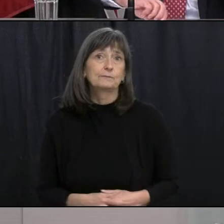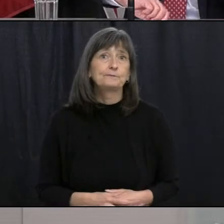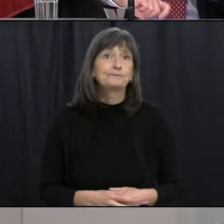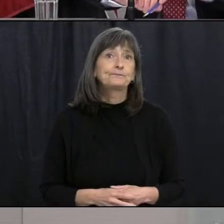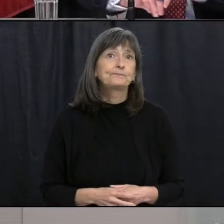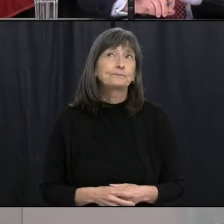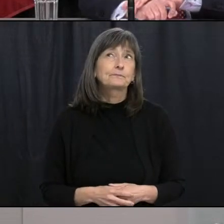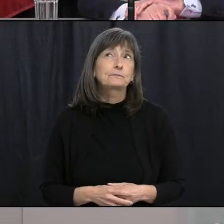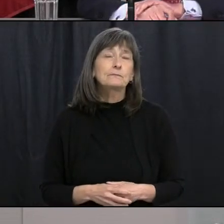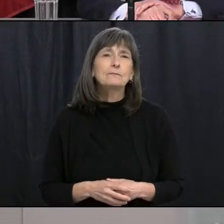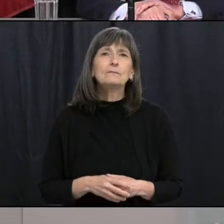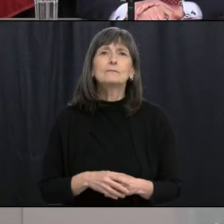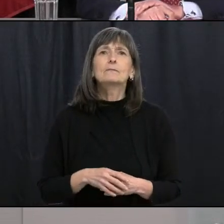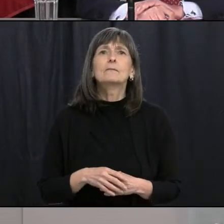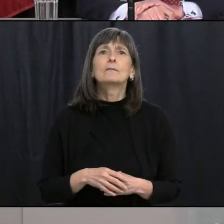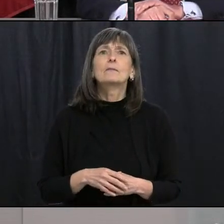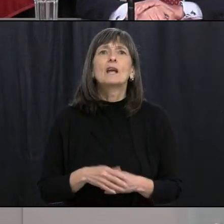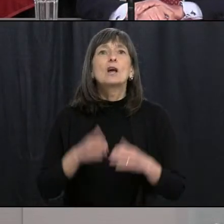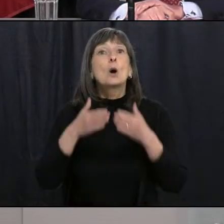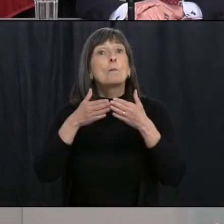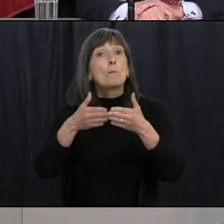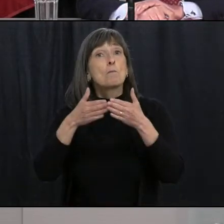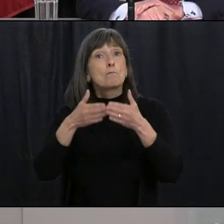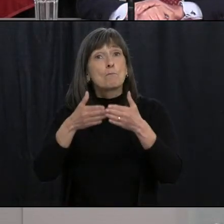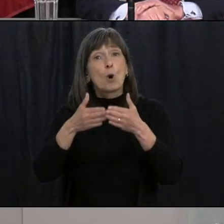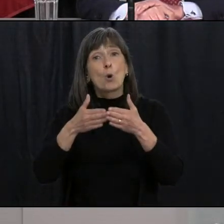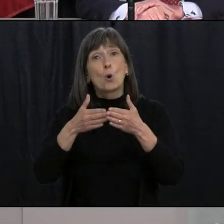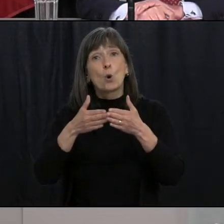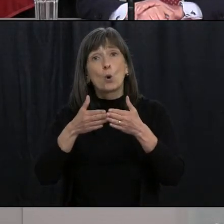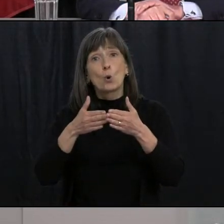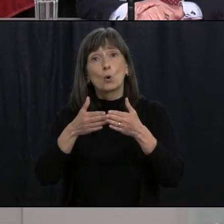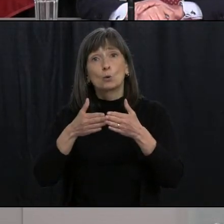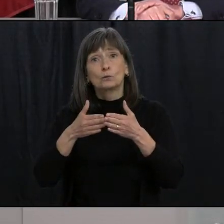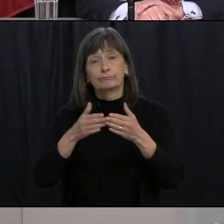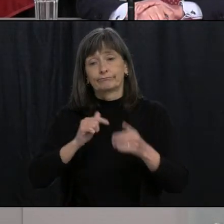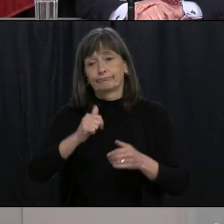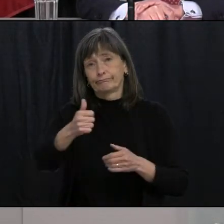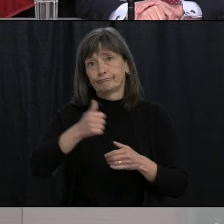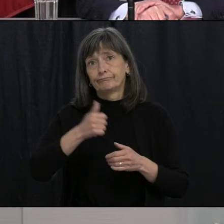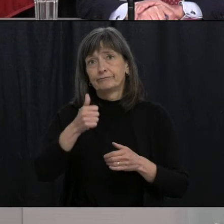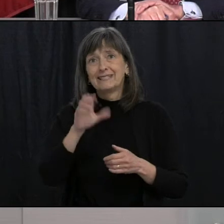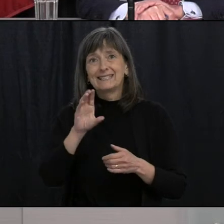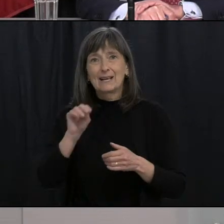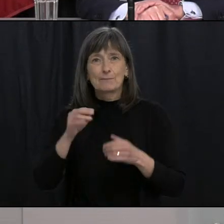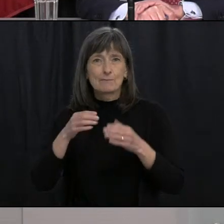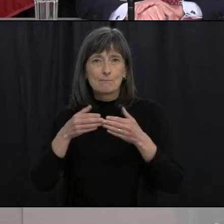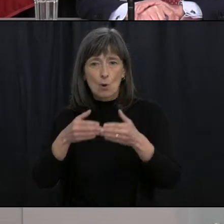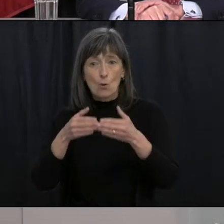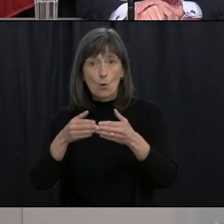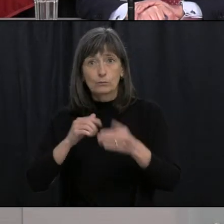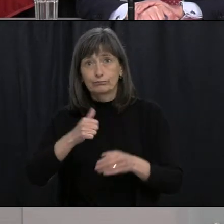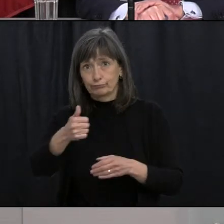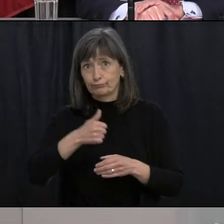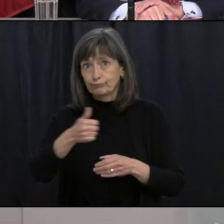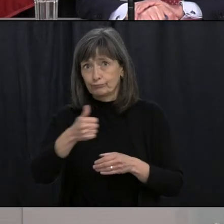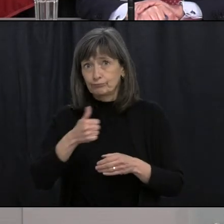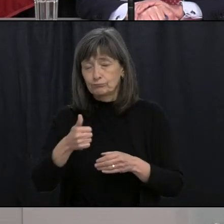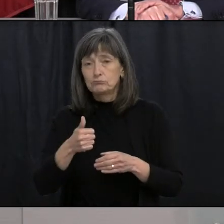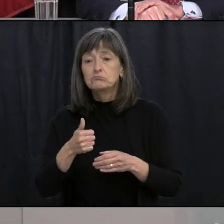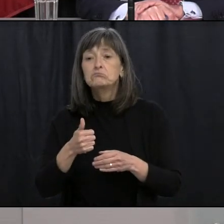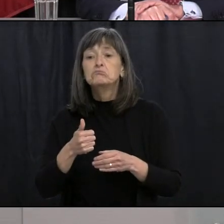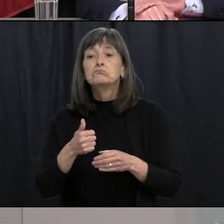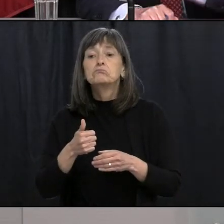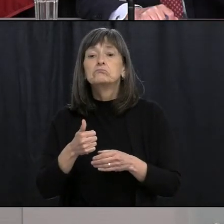And the interprovincial ferry service has had its capacity reduced during COVID-19. With the reopening in a couple of